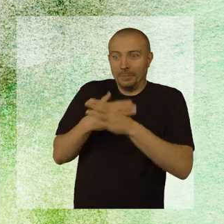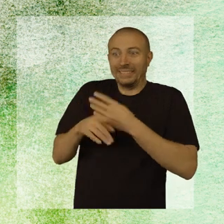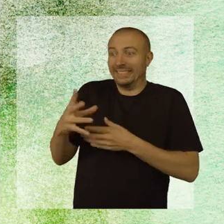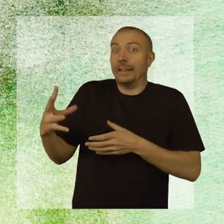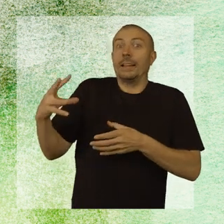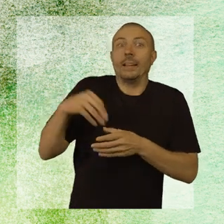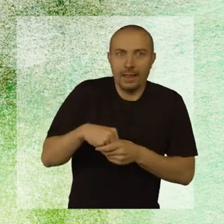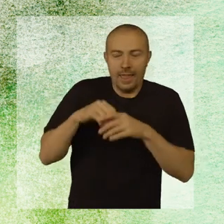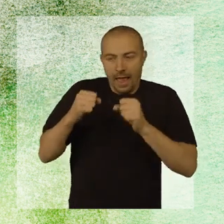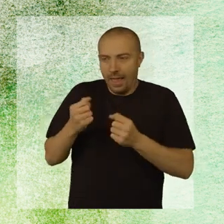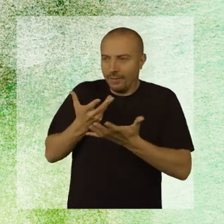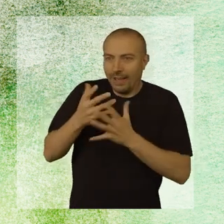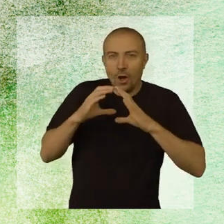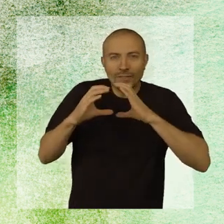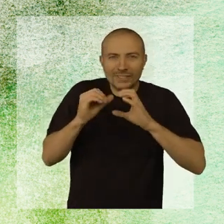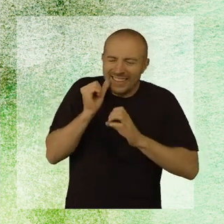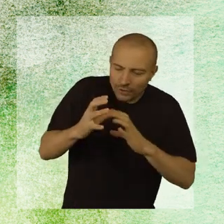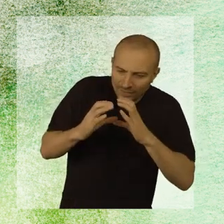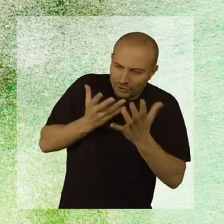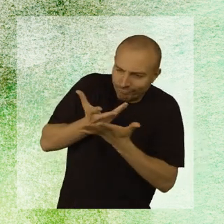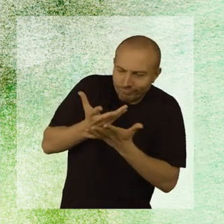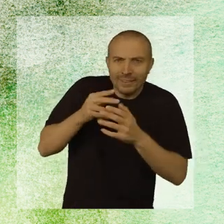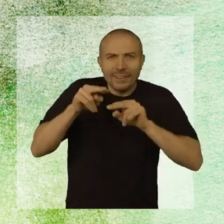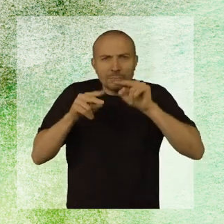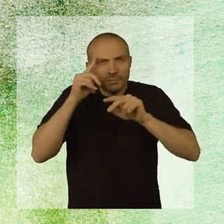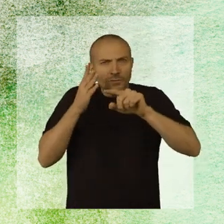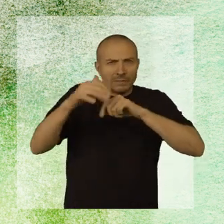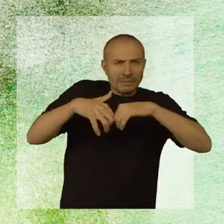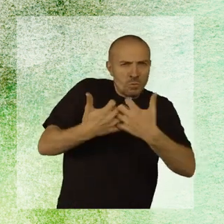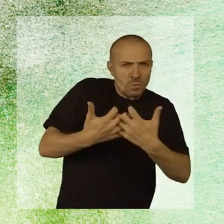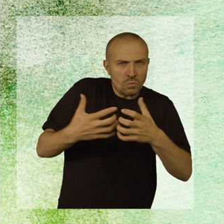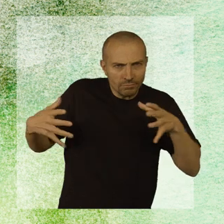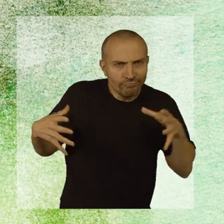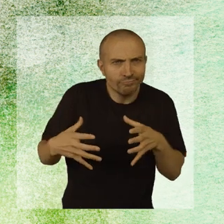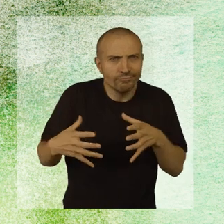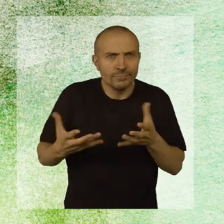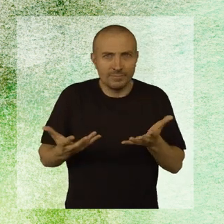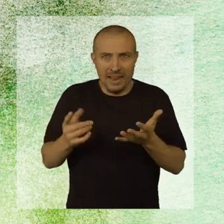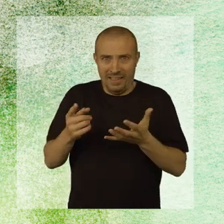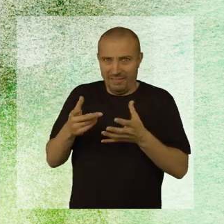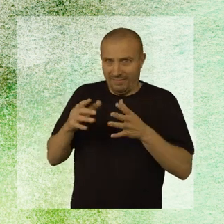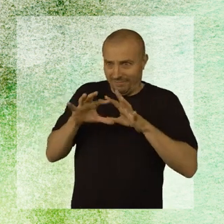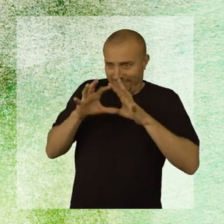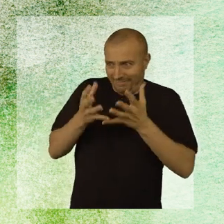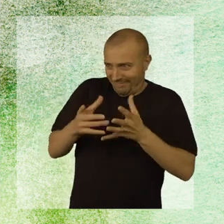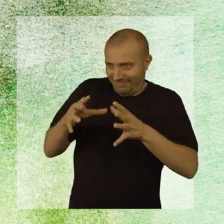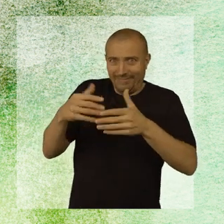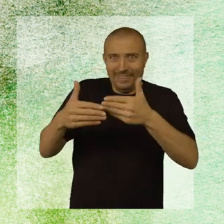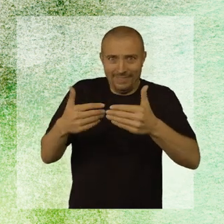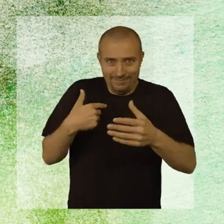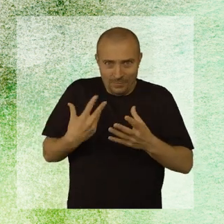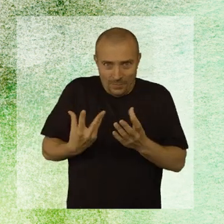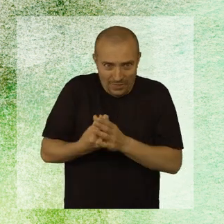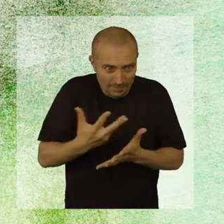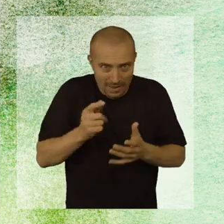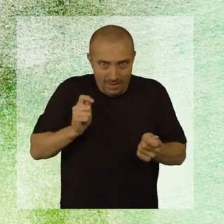with disabilities are being included in every single conversation, in risk assessments, in trend forecasting. If we're discussing how we're going to live